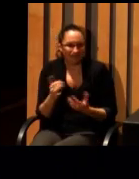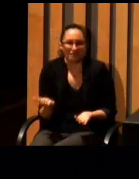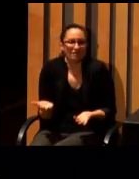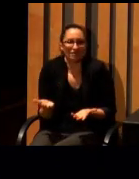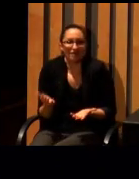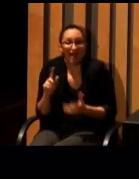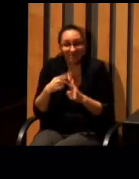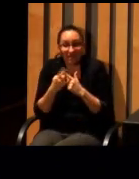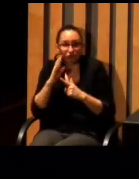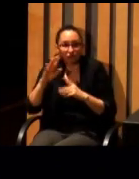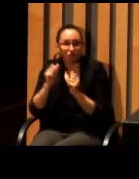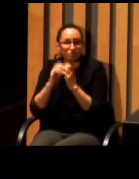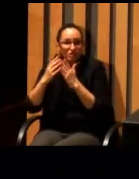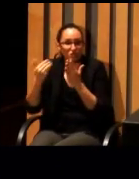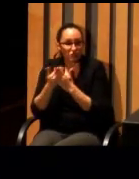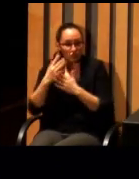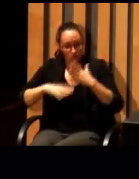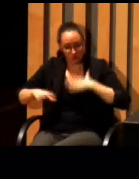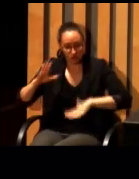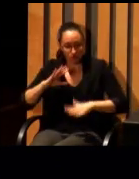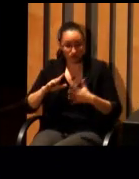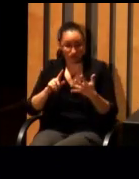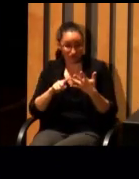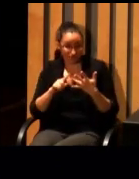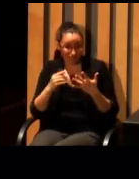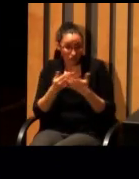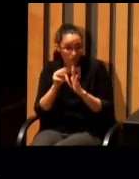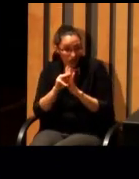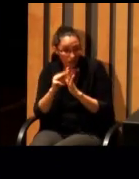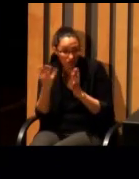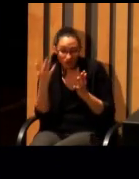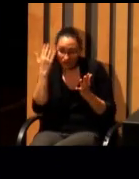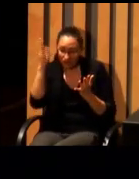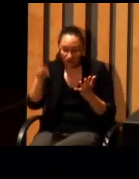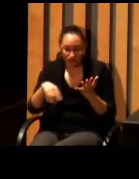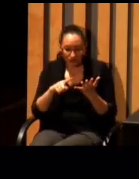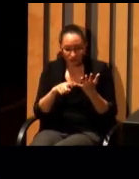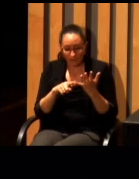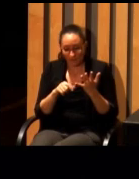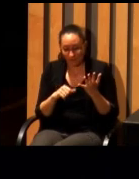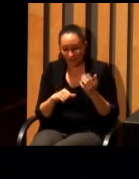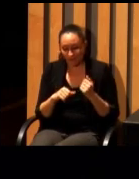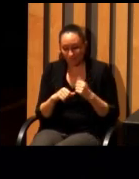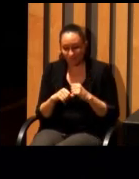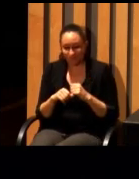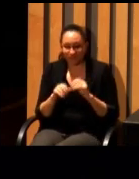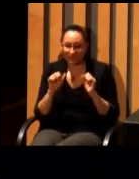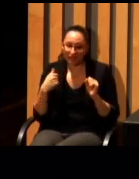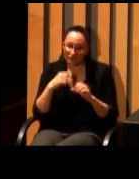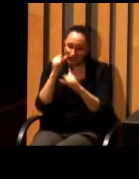new stuff. Could one be convinced around the economic kind of model? Is it possible to imagine, right,